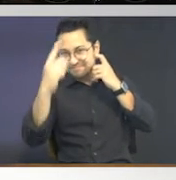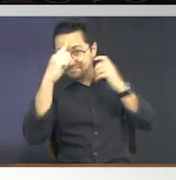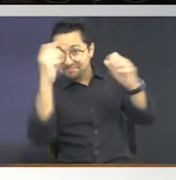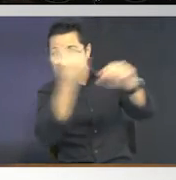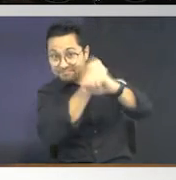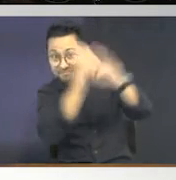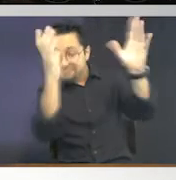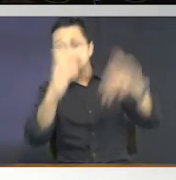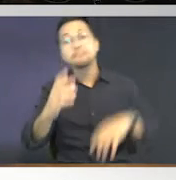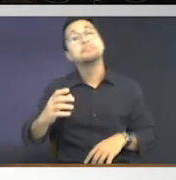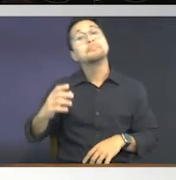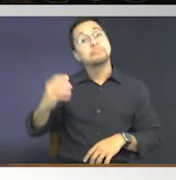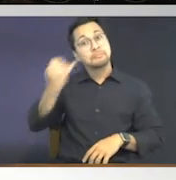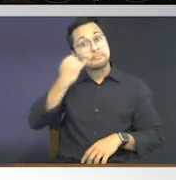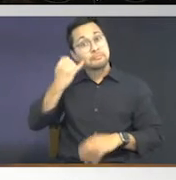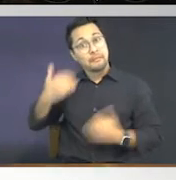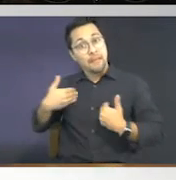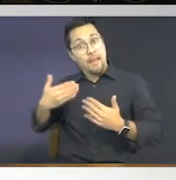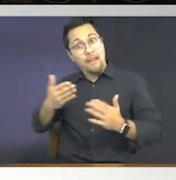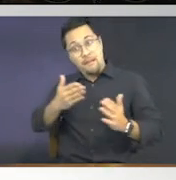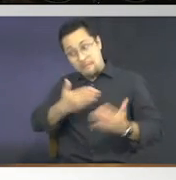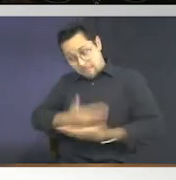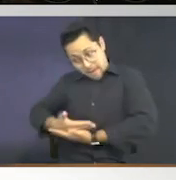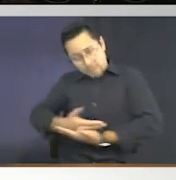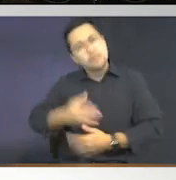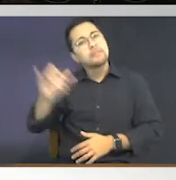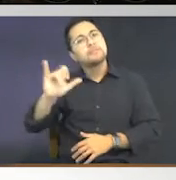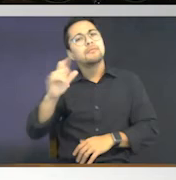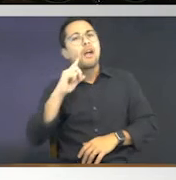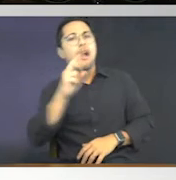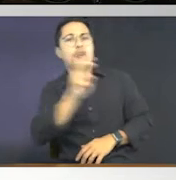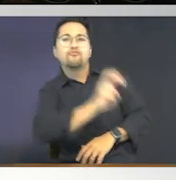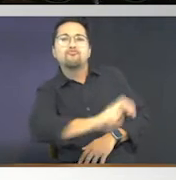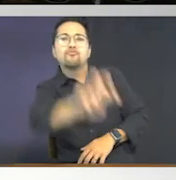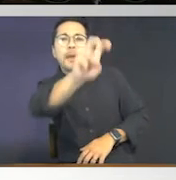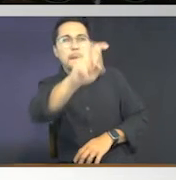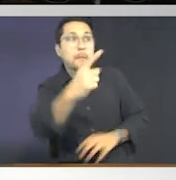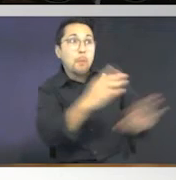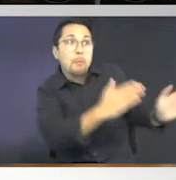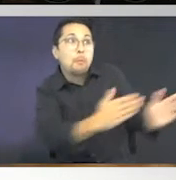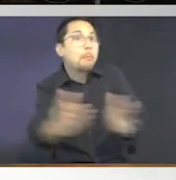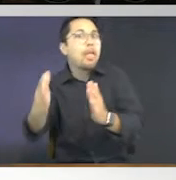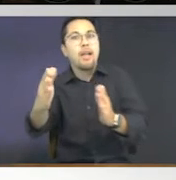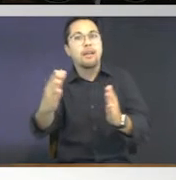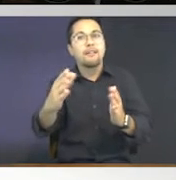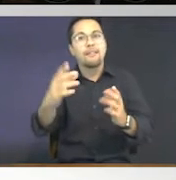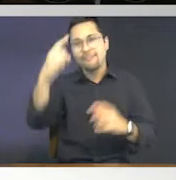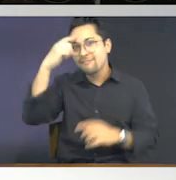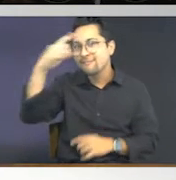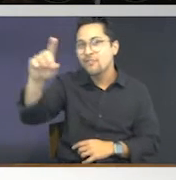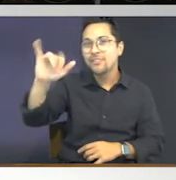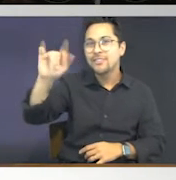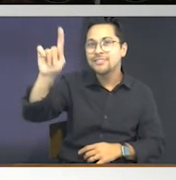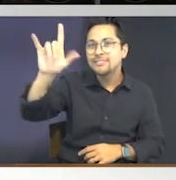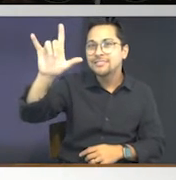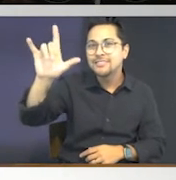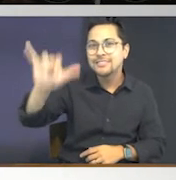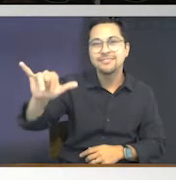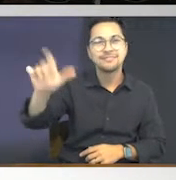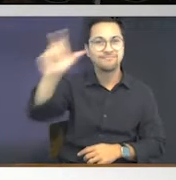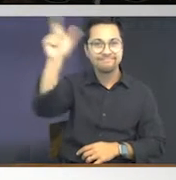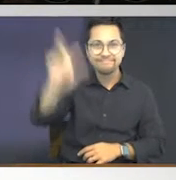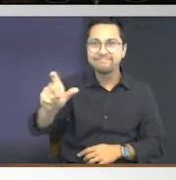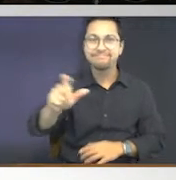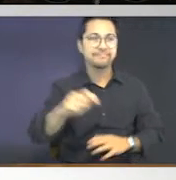you're going to have a baby, it's like planning a fabulous trip to Italy. You buy a bunch of guidebooks,